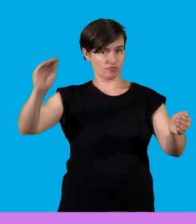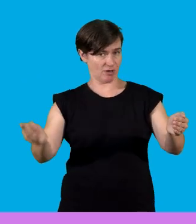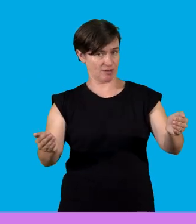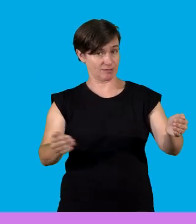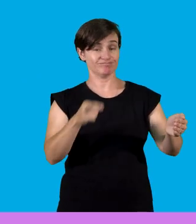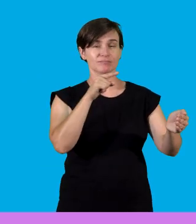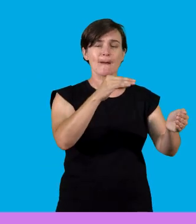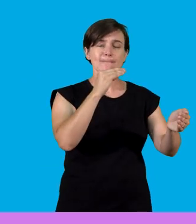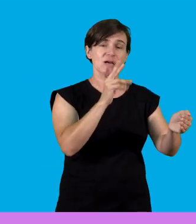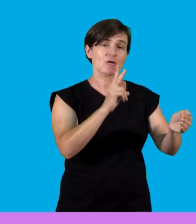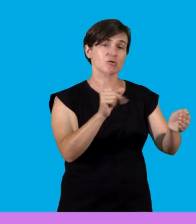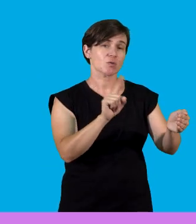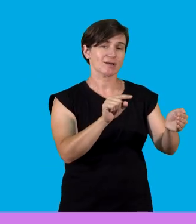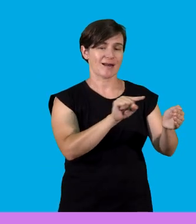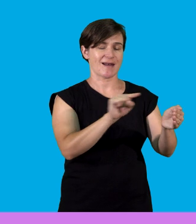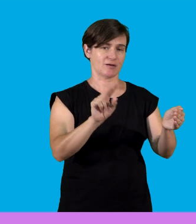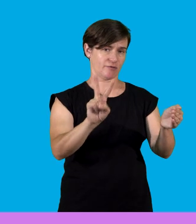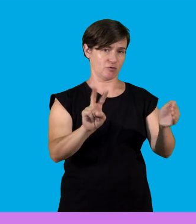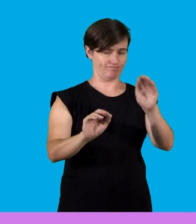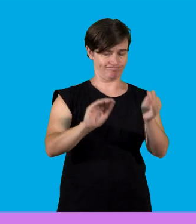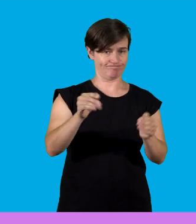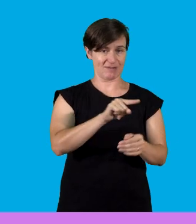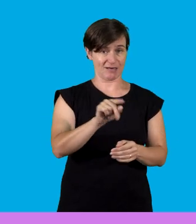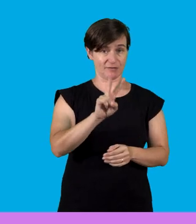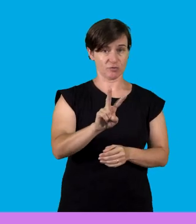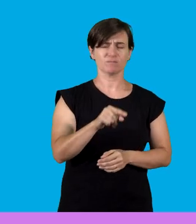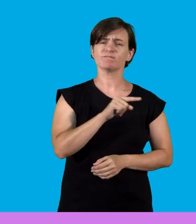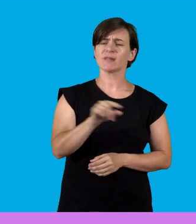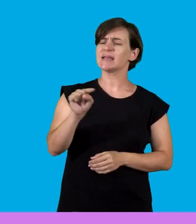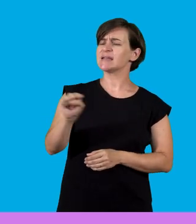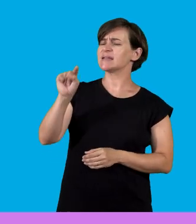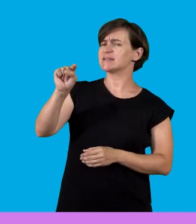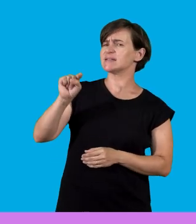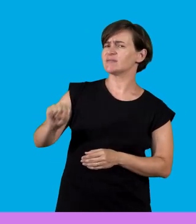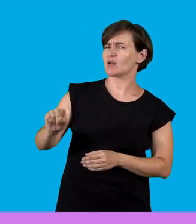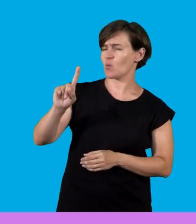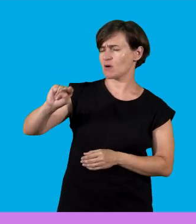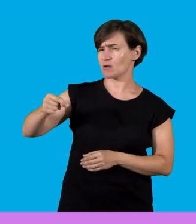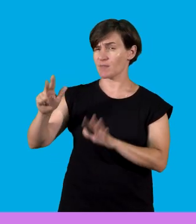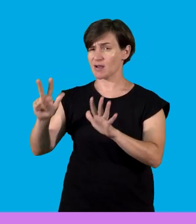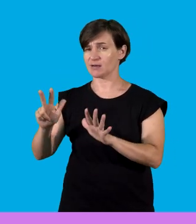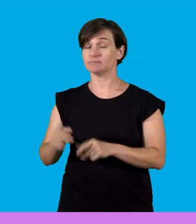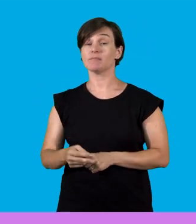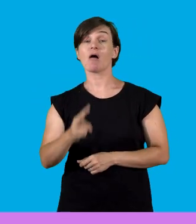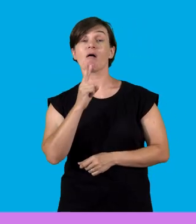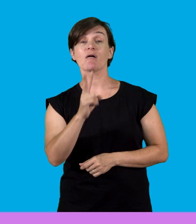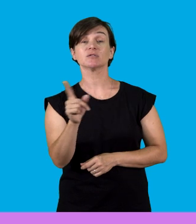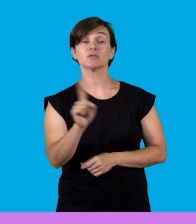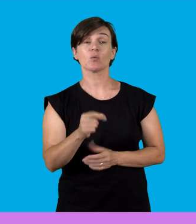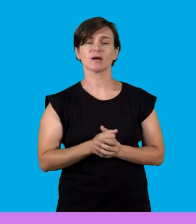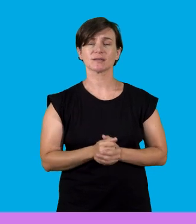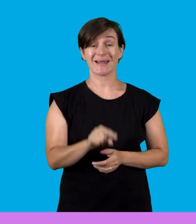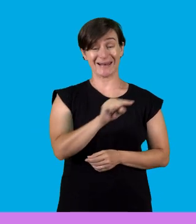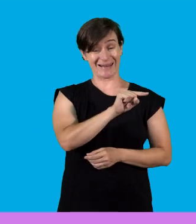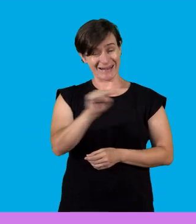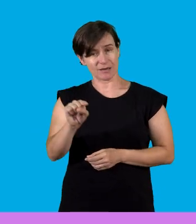minus 32, which is negative 2, divided by 1,8, and that is then